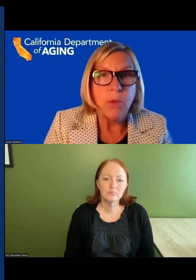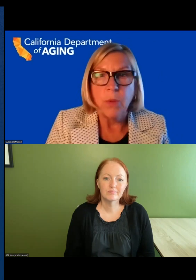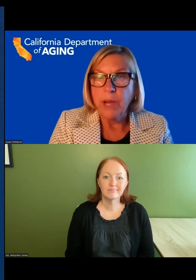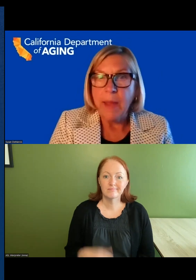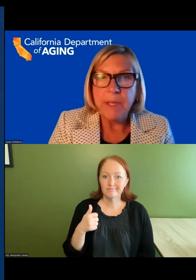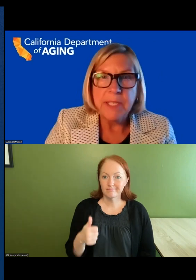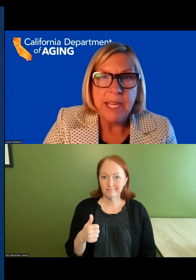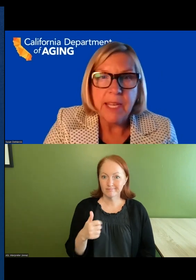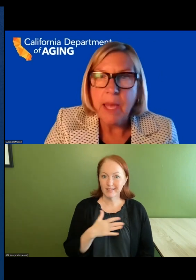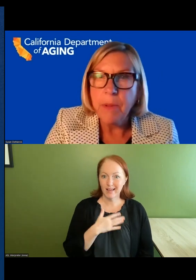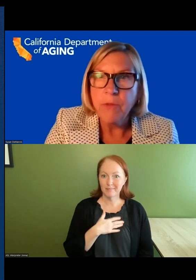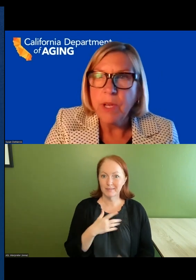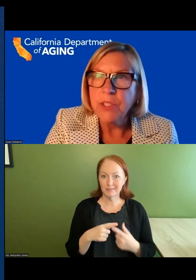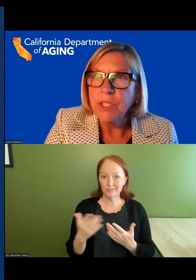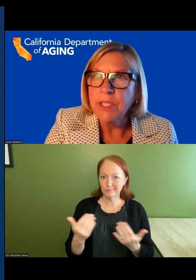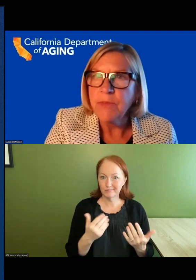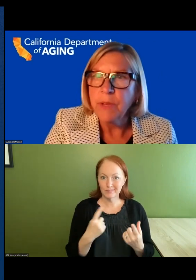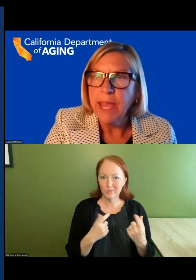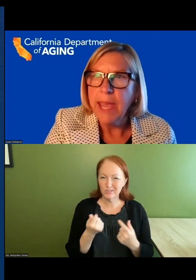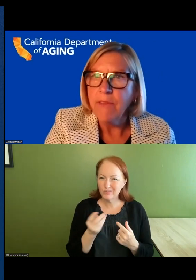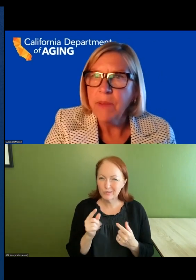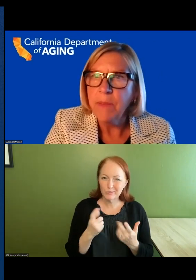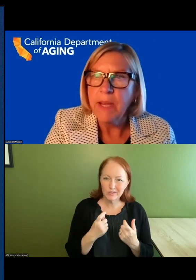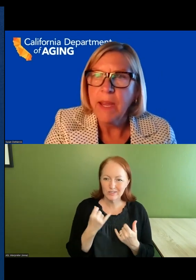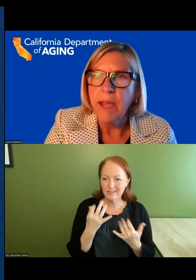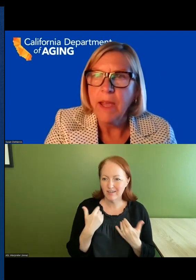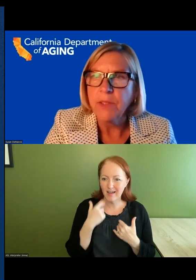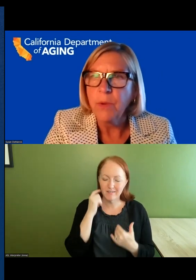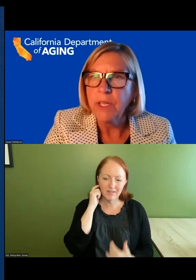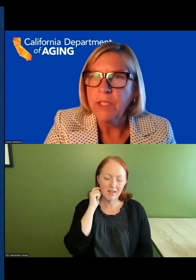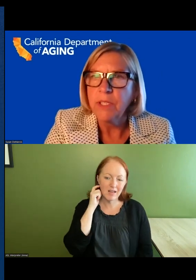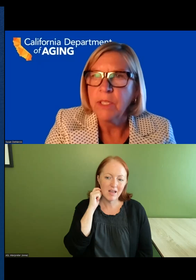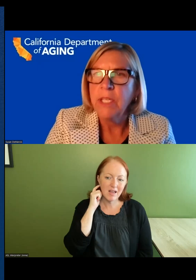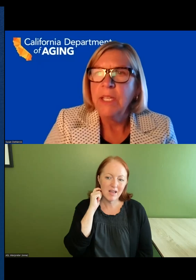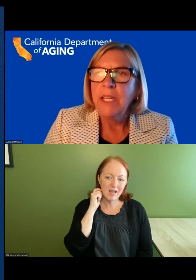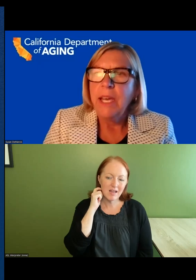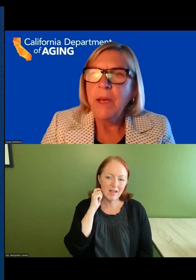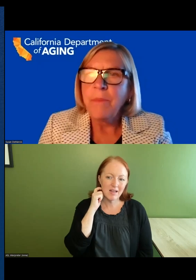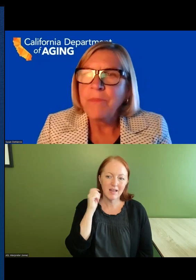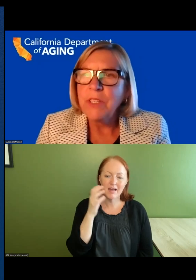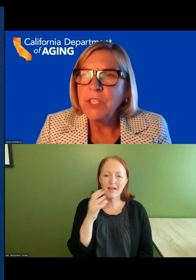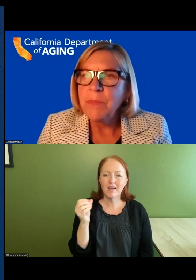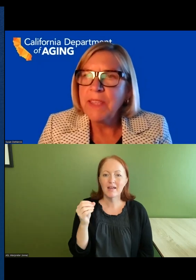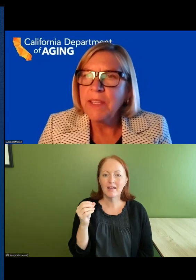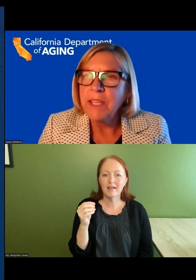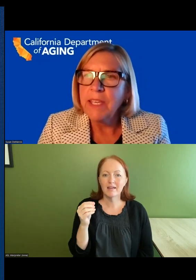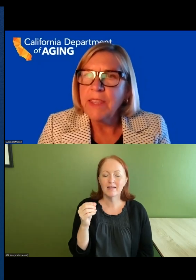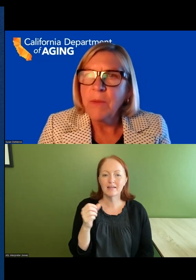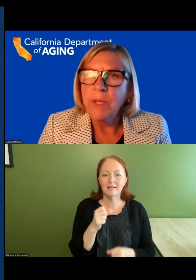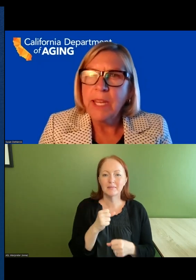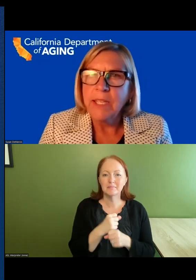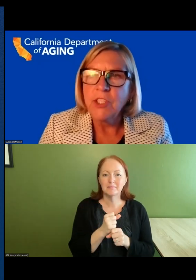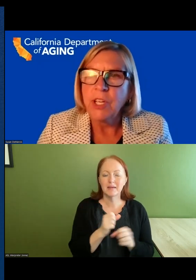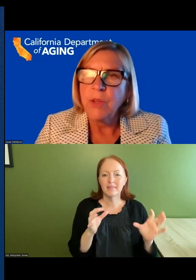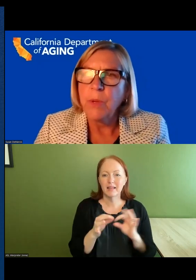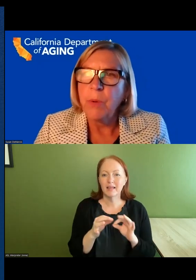Great. So we're happy to take a couple of questions if we have them. And I also wanted to just make the link that